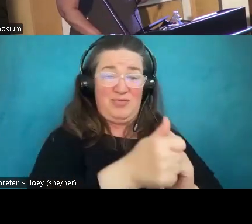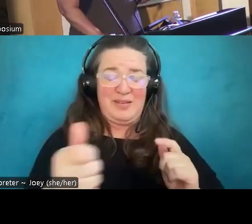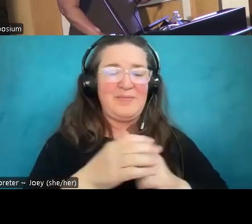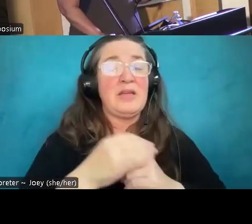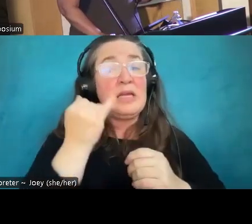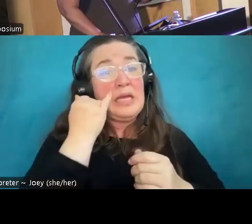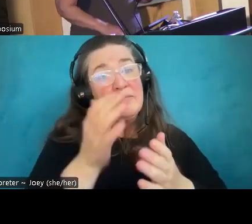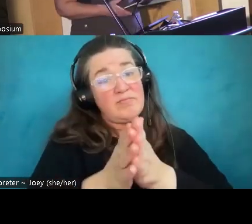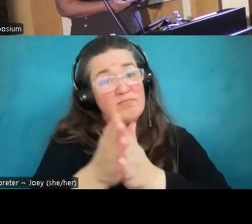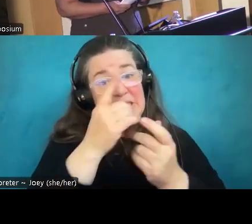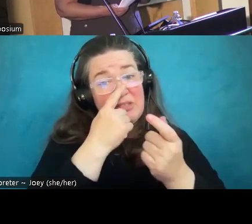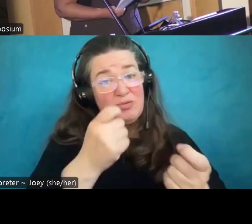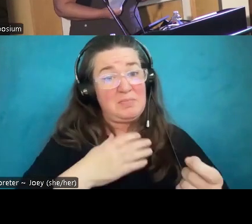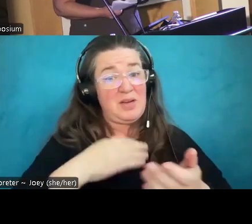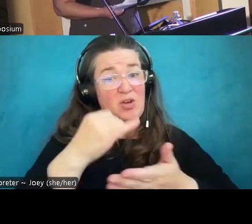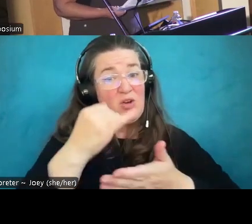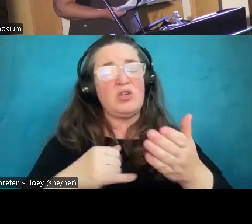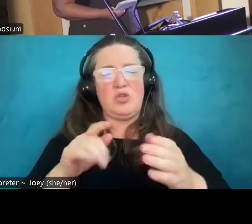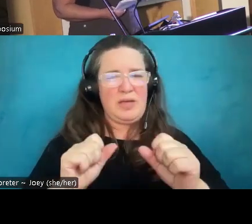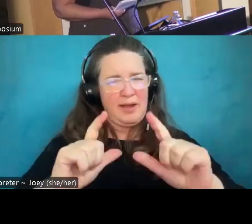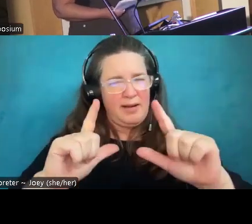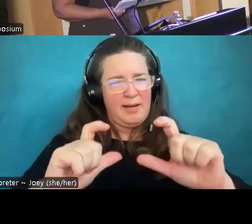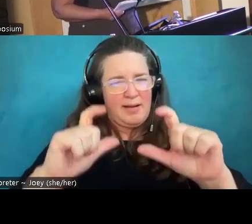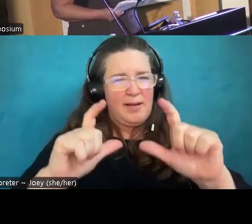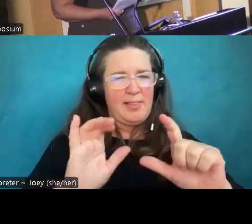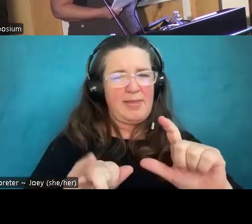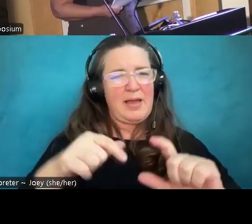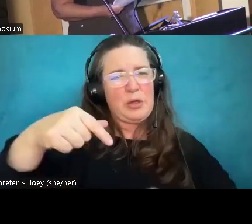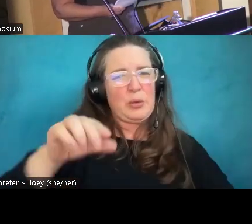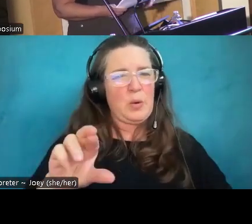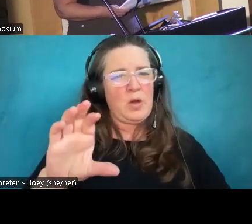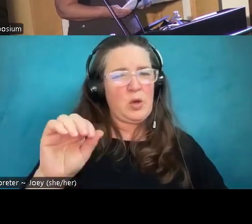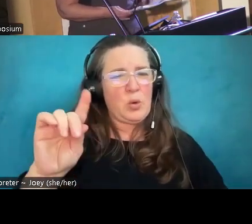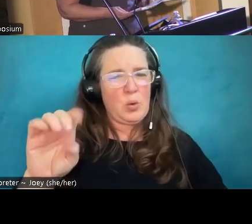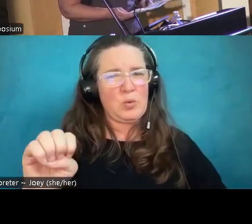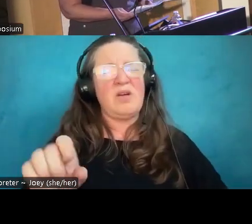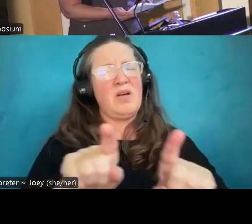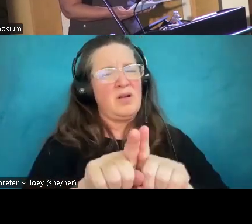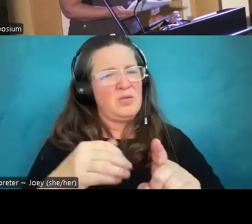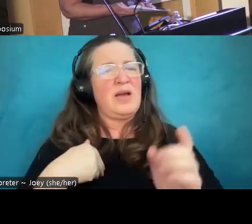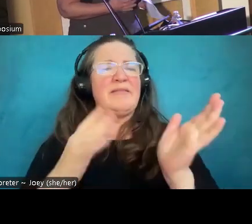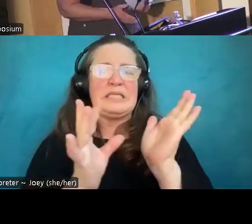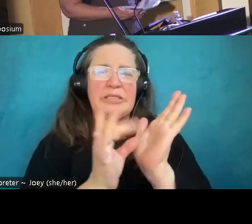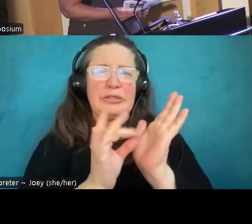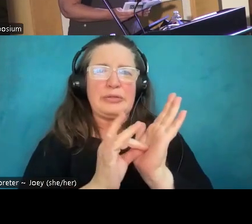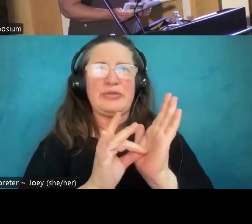code. There were stickers, I don't know if there are anymore, there were stickers and the QR code out at the table, maybe you picked that